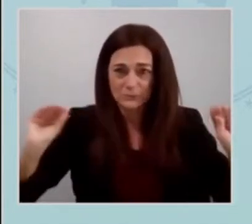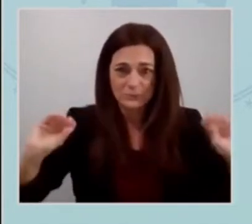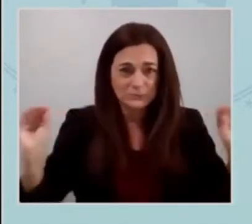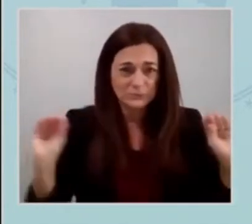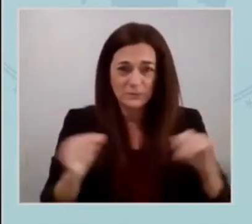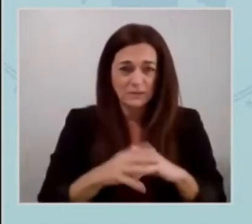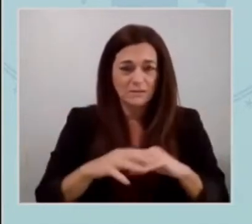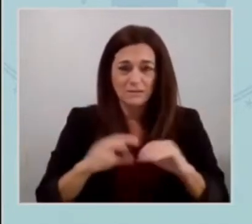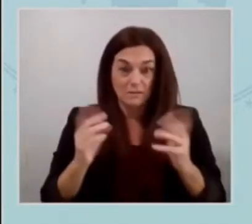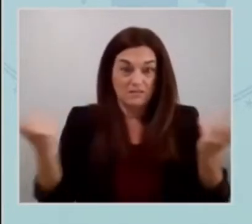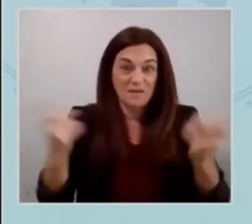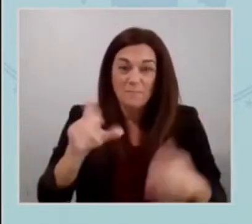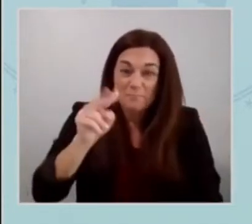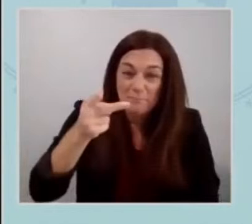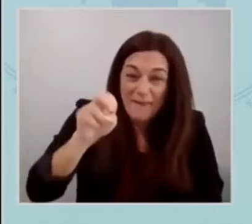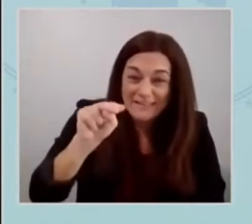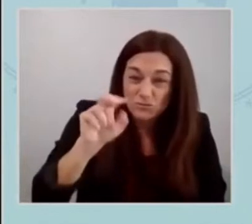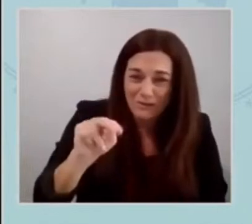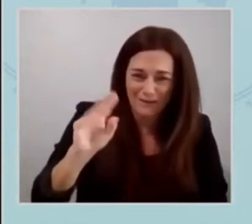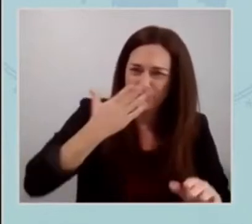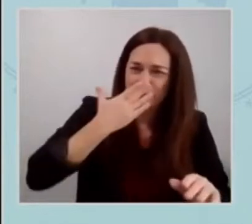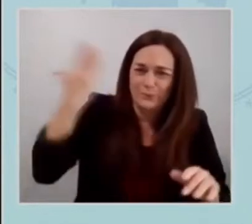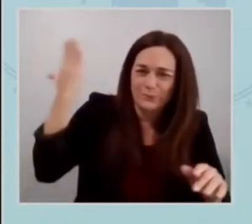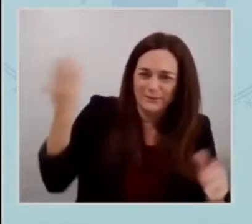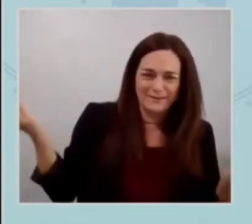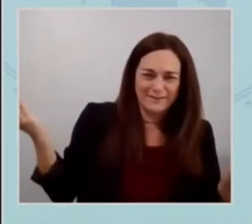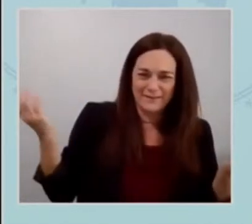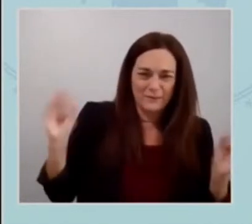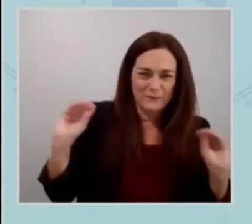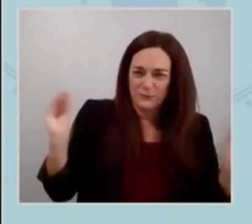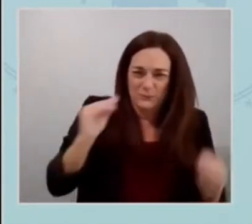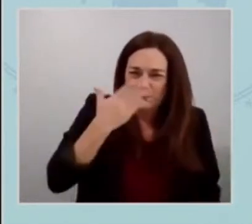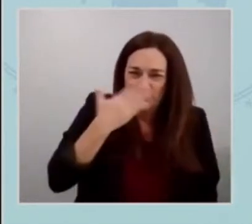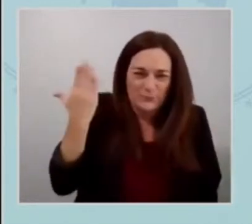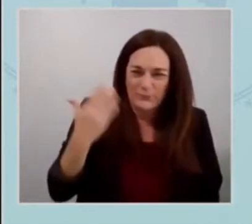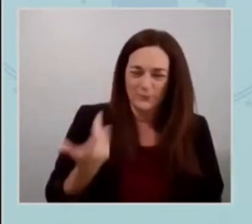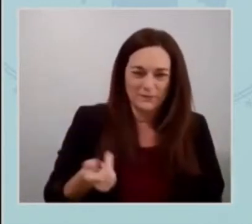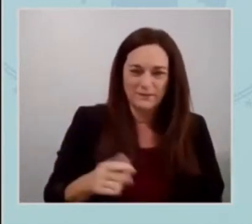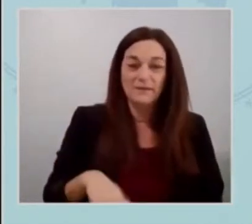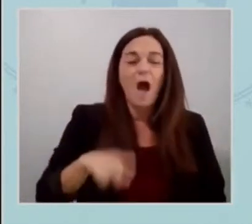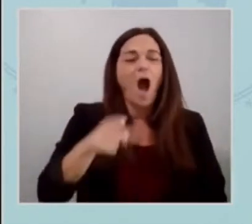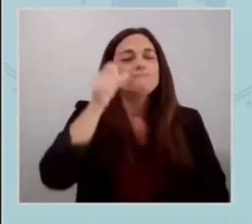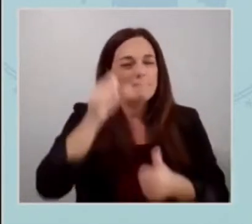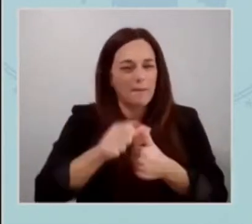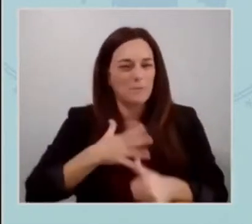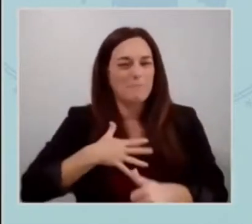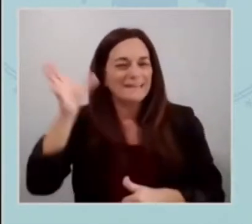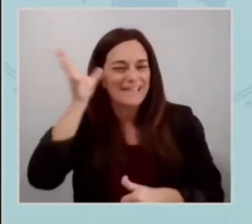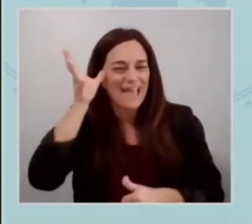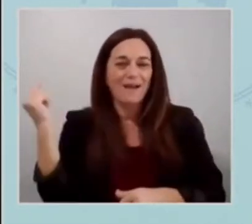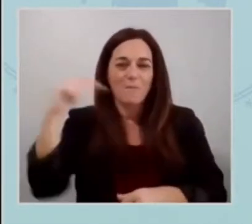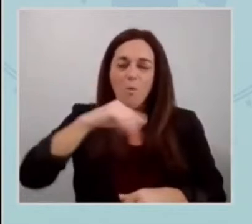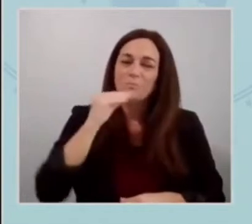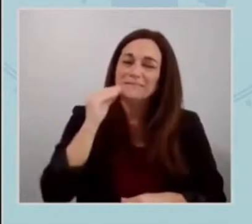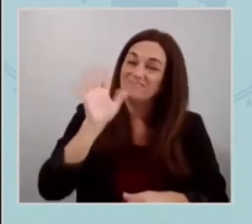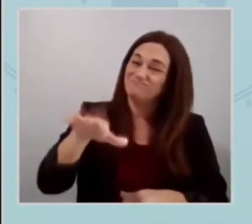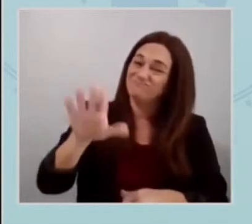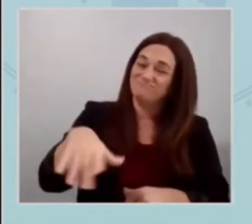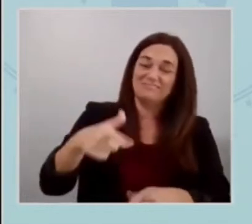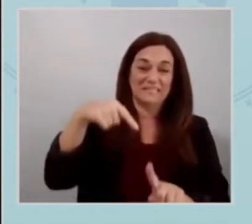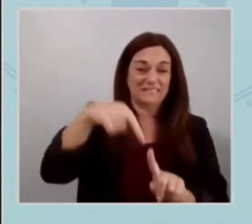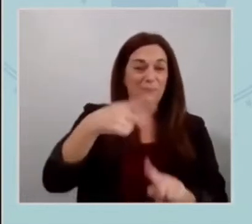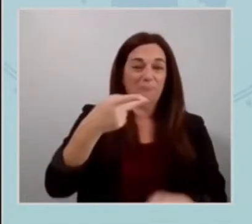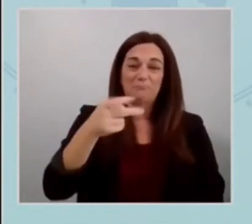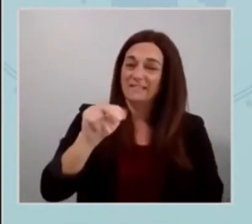And look at all the people who aren't represented, who don't have any possibility. Talk about a pension. What pension? I remember